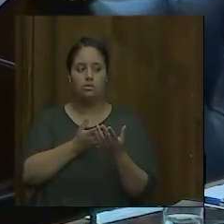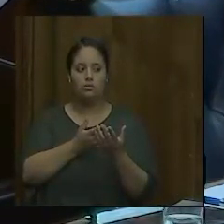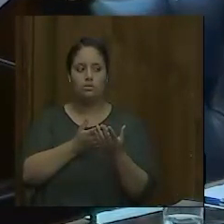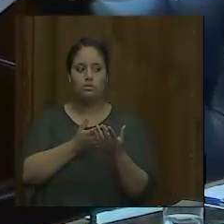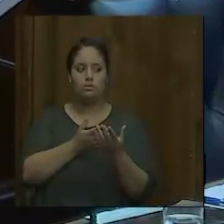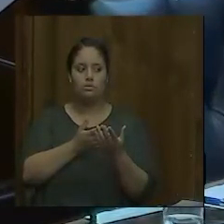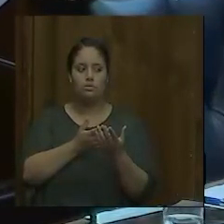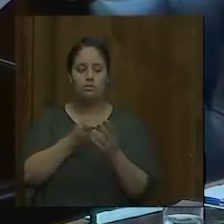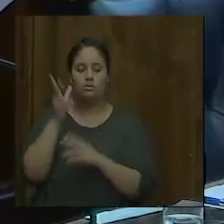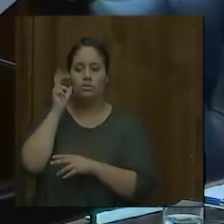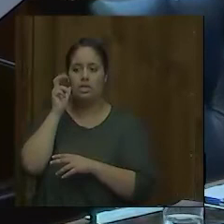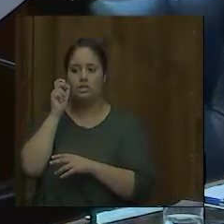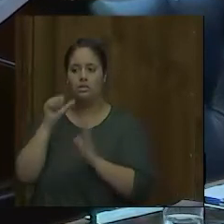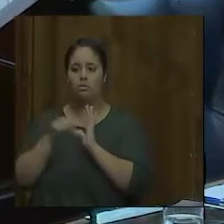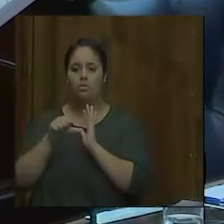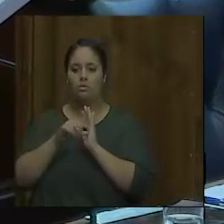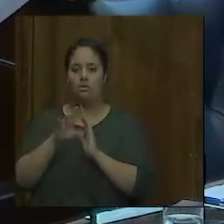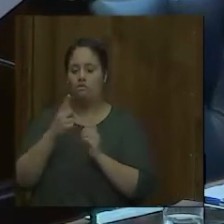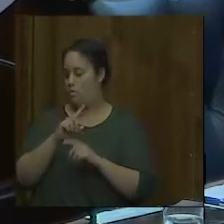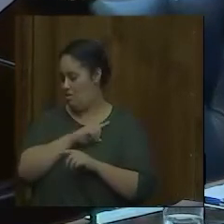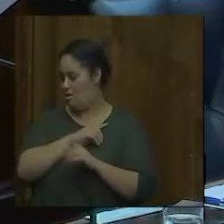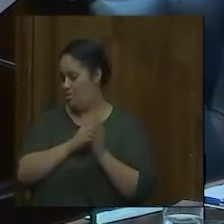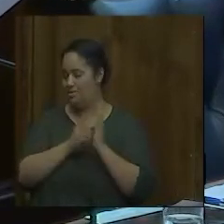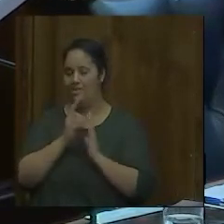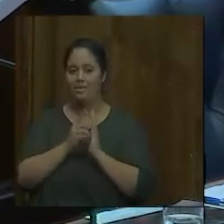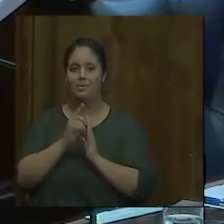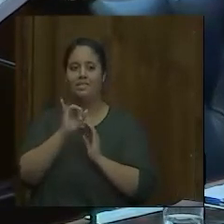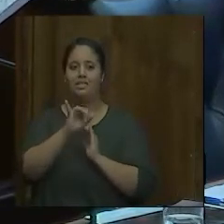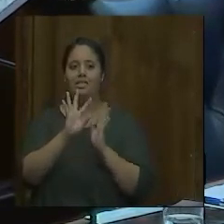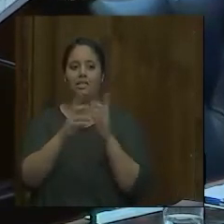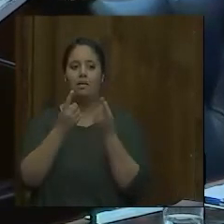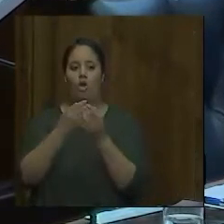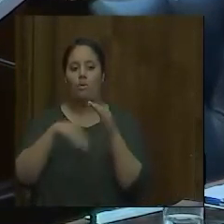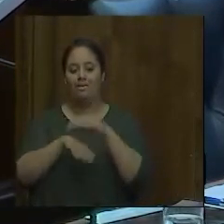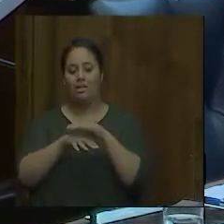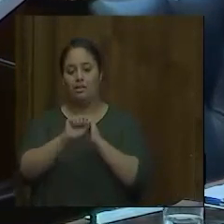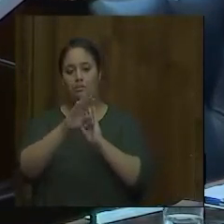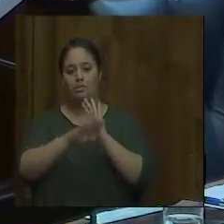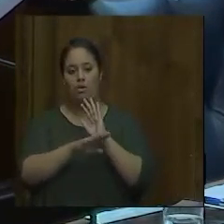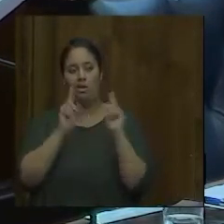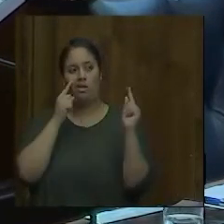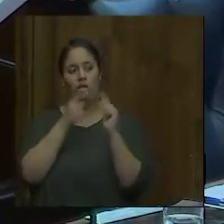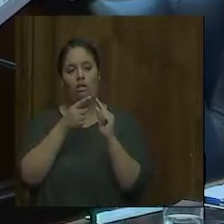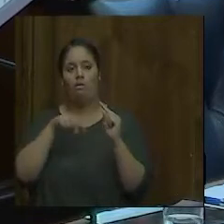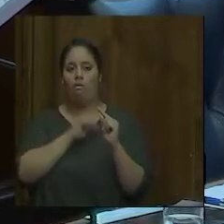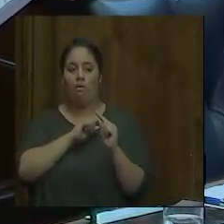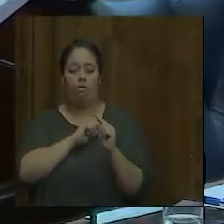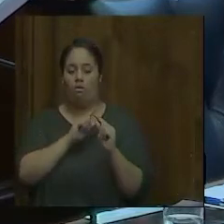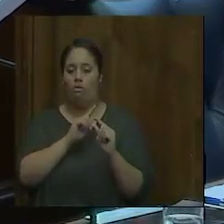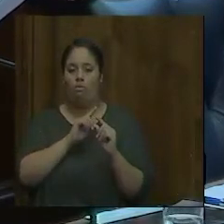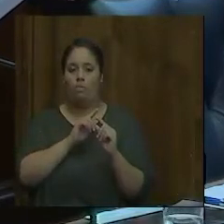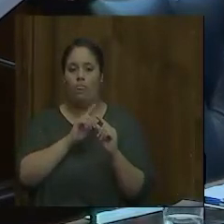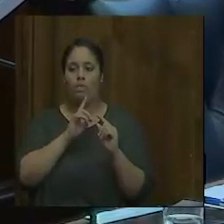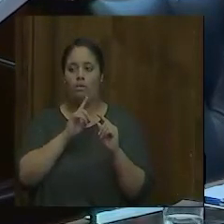repositioning is necessary for club development. This department under the program aims to